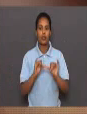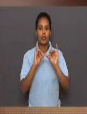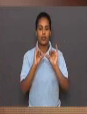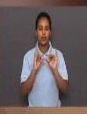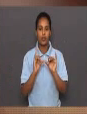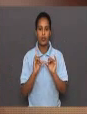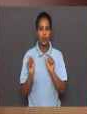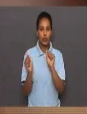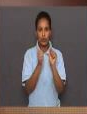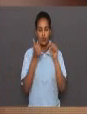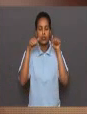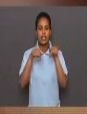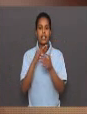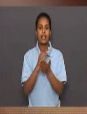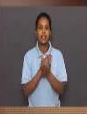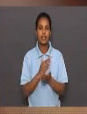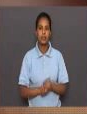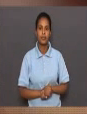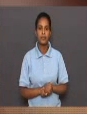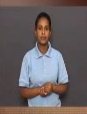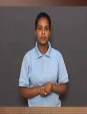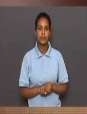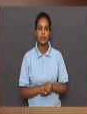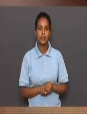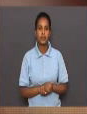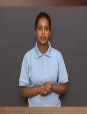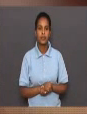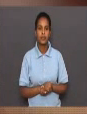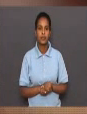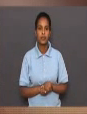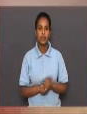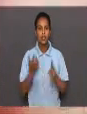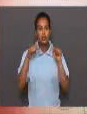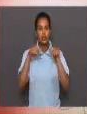Let us continue with today's lesson.